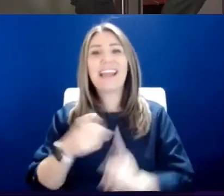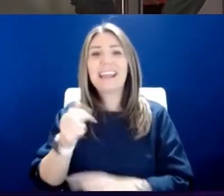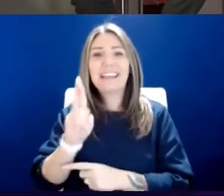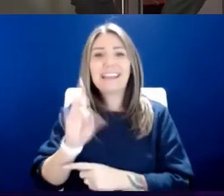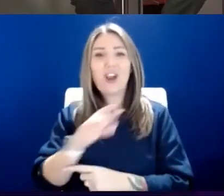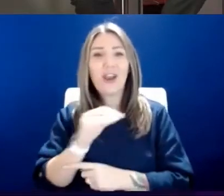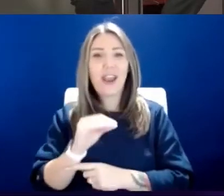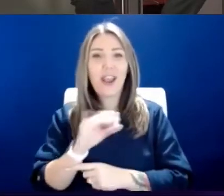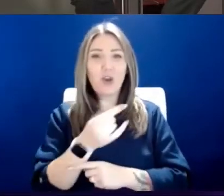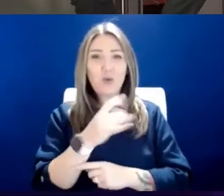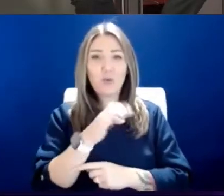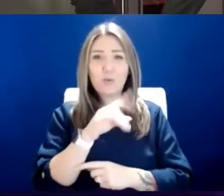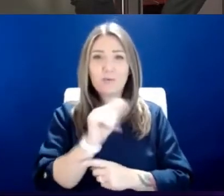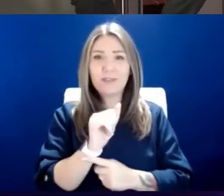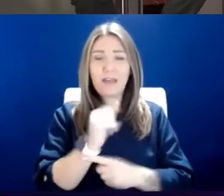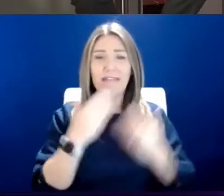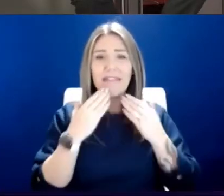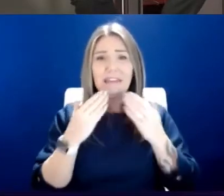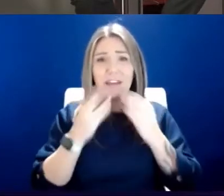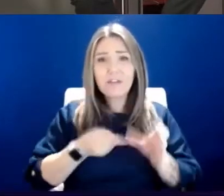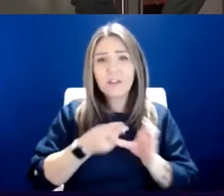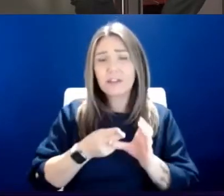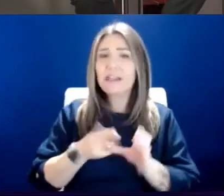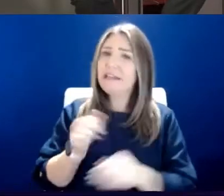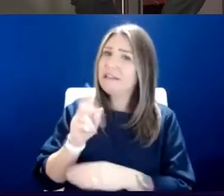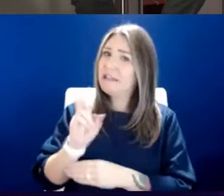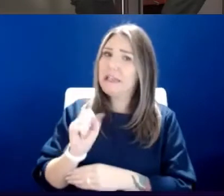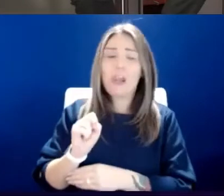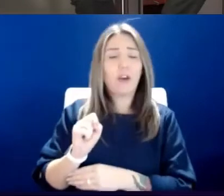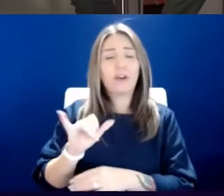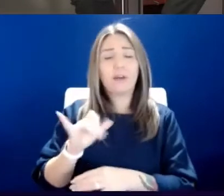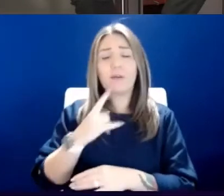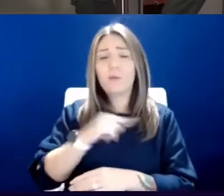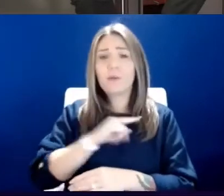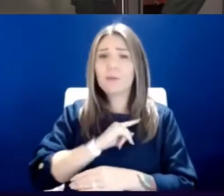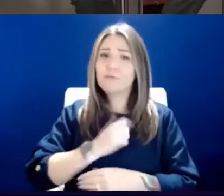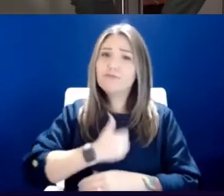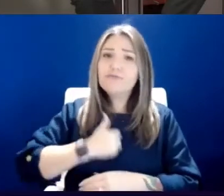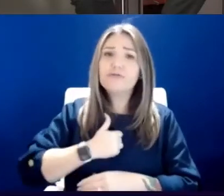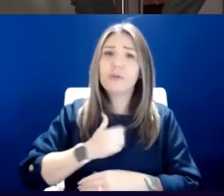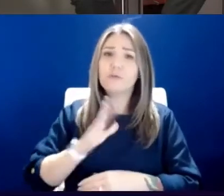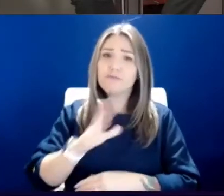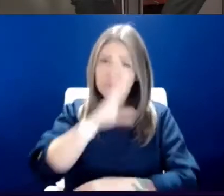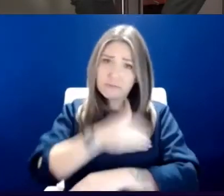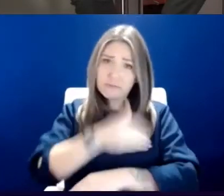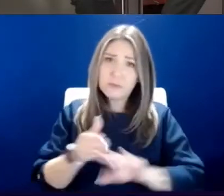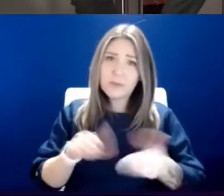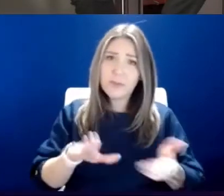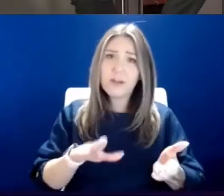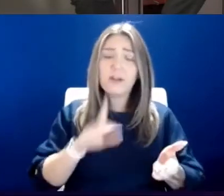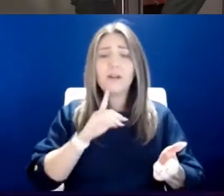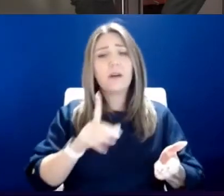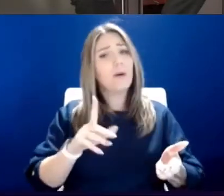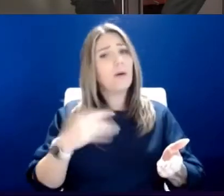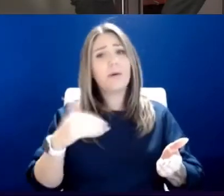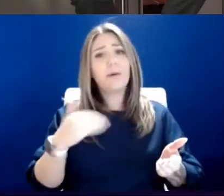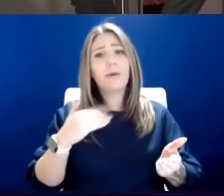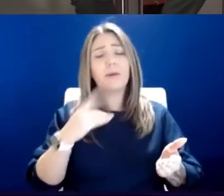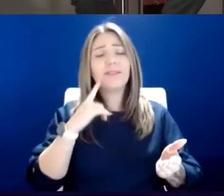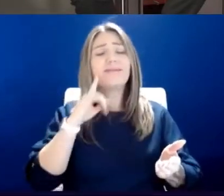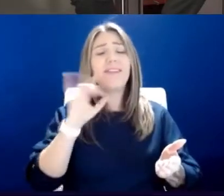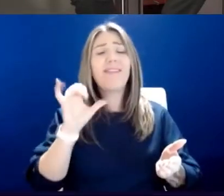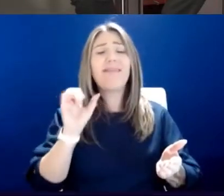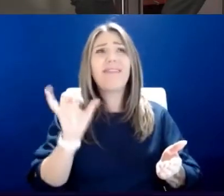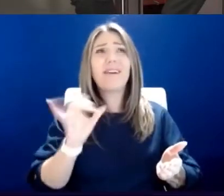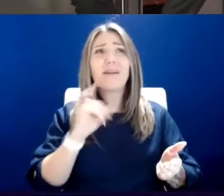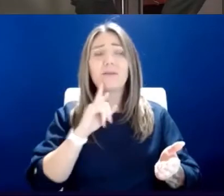Gary, we're so sorry for the loss of your son, Gary Jr. He just sounds like he was a beautiful soul, and it's really beautiful